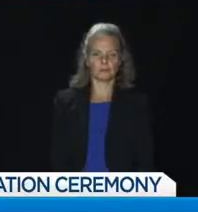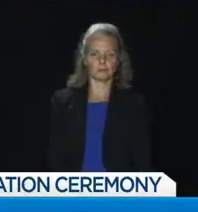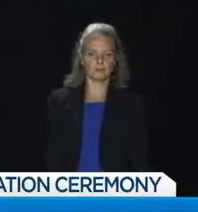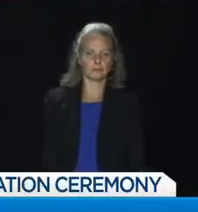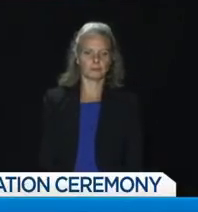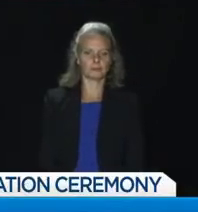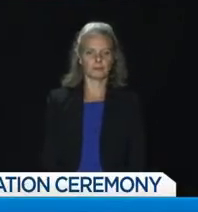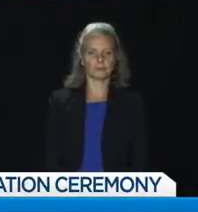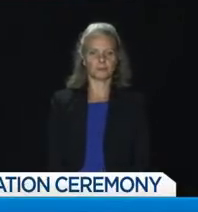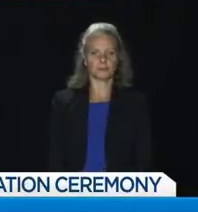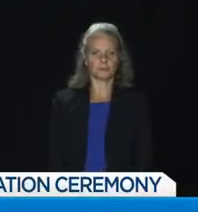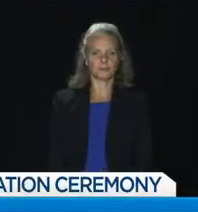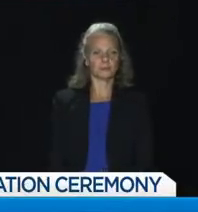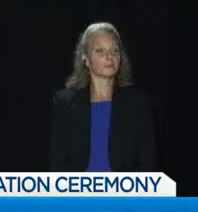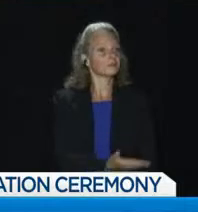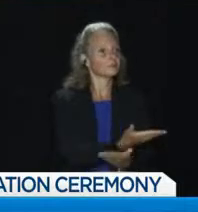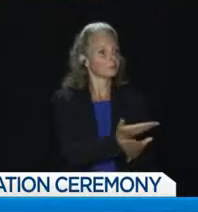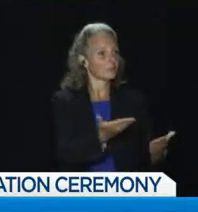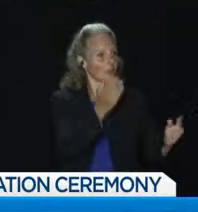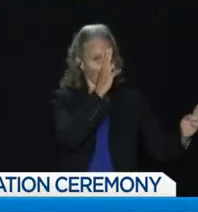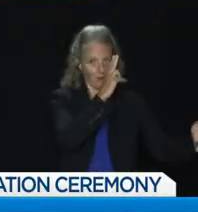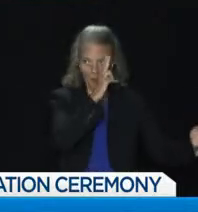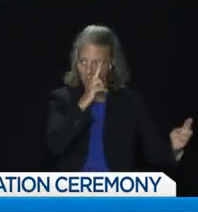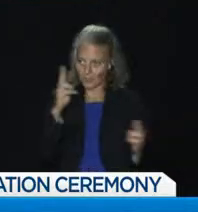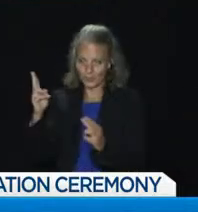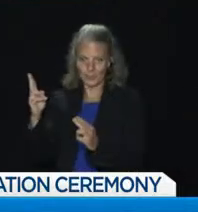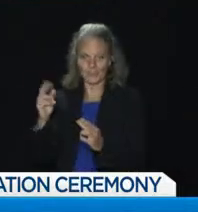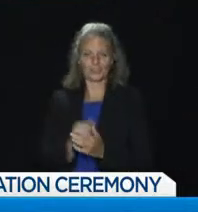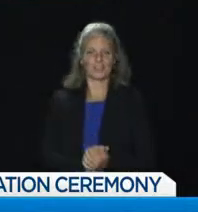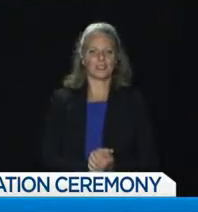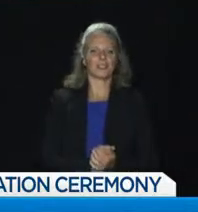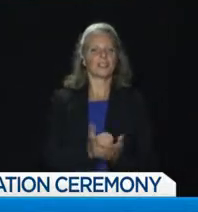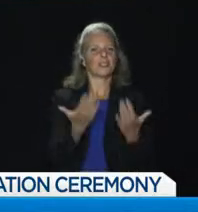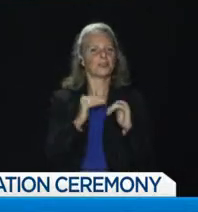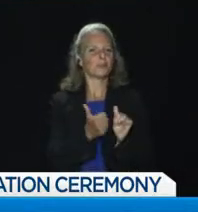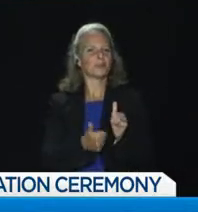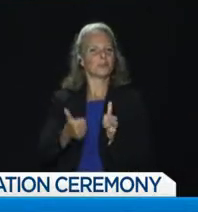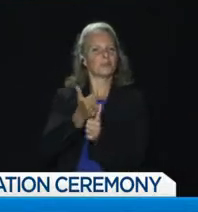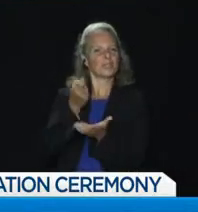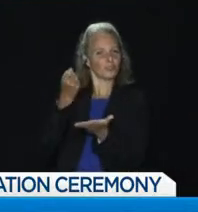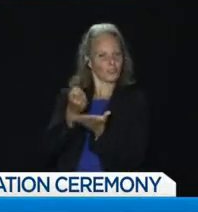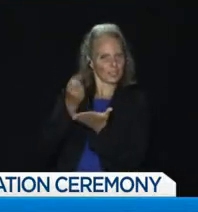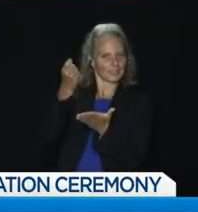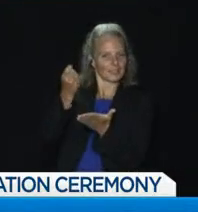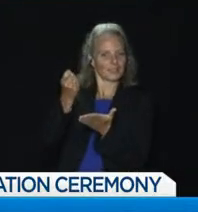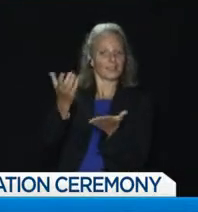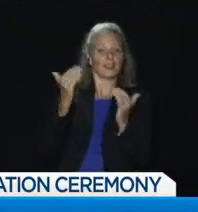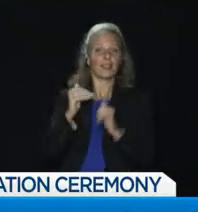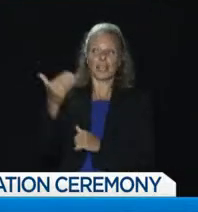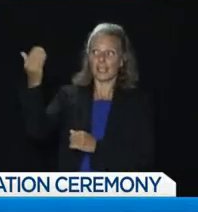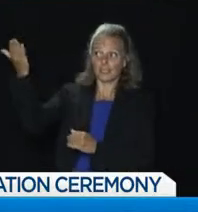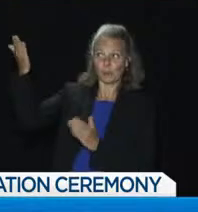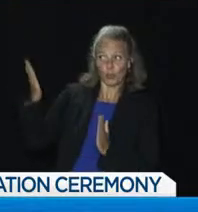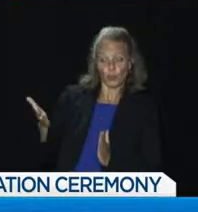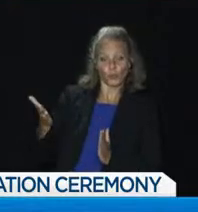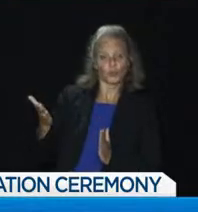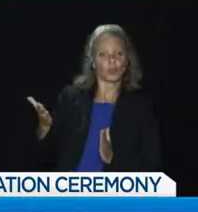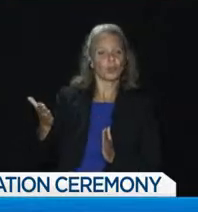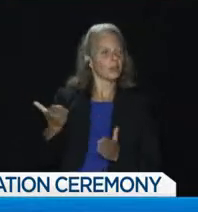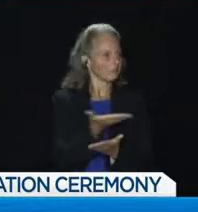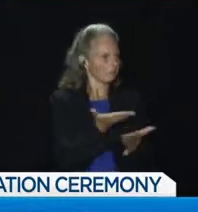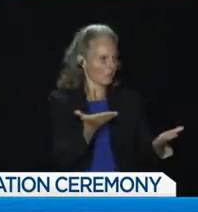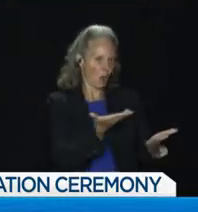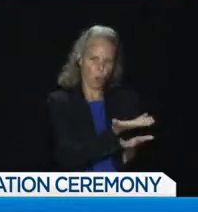Your Excellencies, Mr. Chief Justice, Mr. Speaker, distinguished guests and